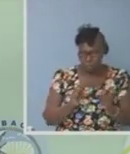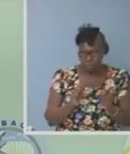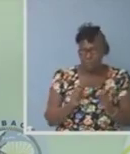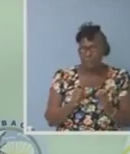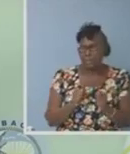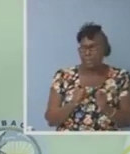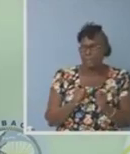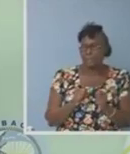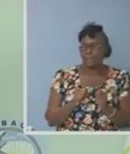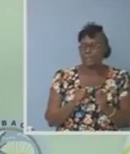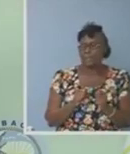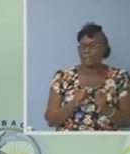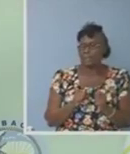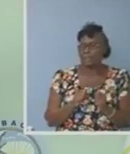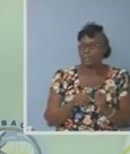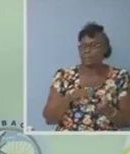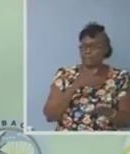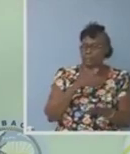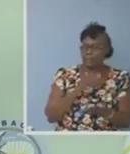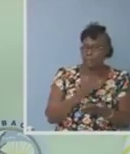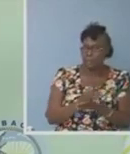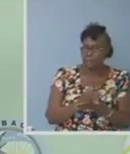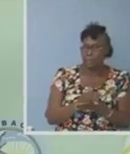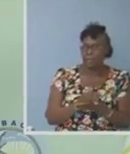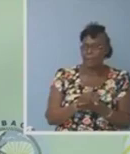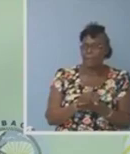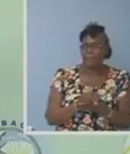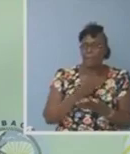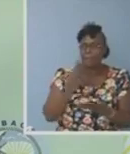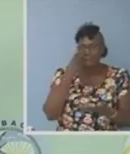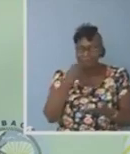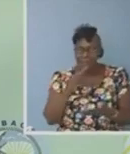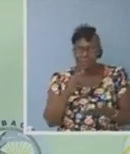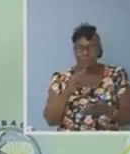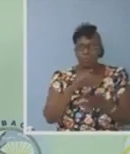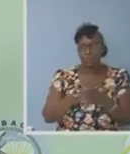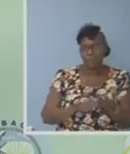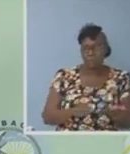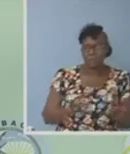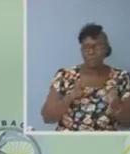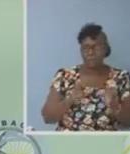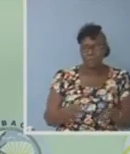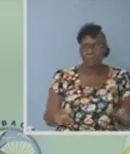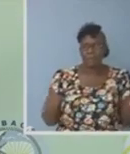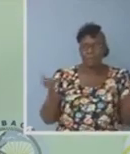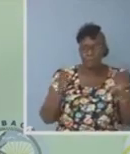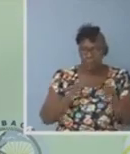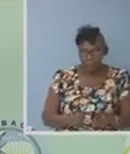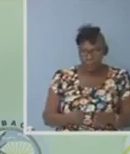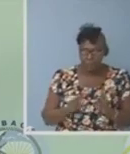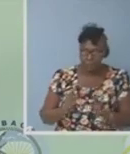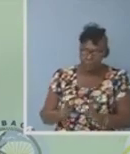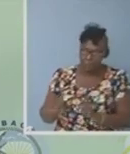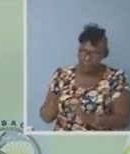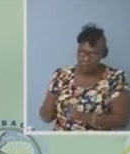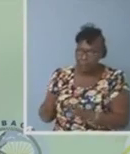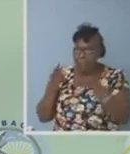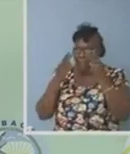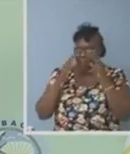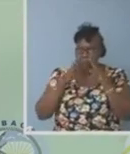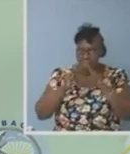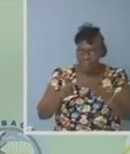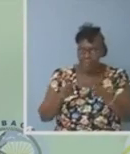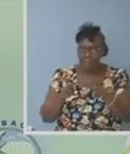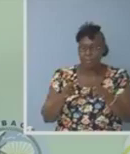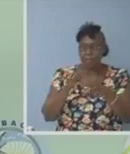are currently looking at various scenarios, and we engage in scenario planning and forecasting in terms